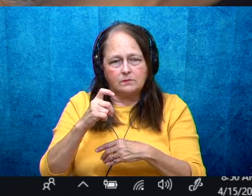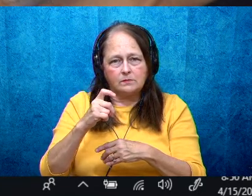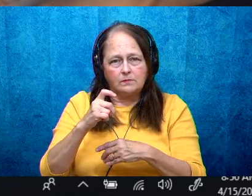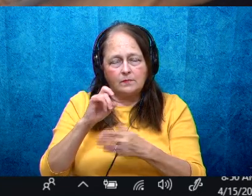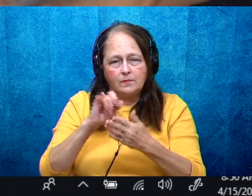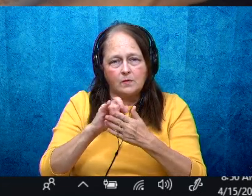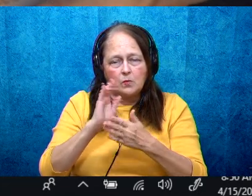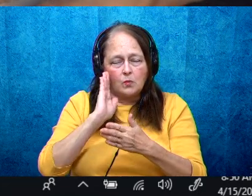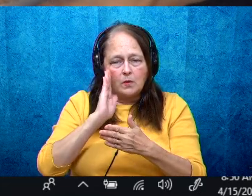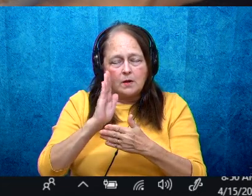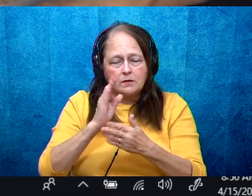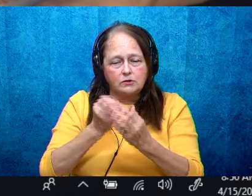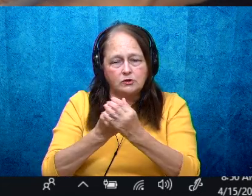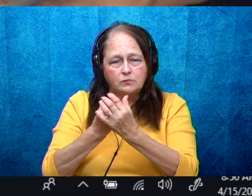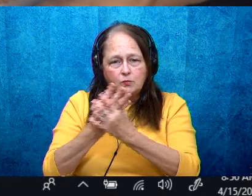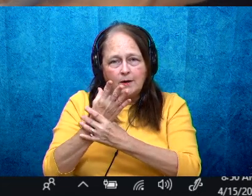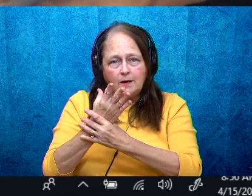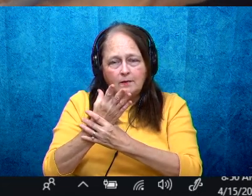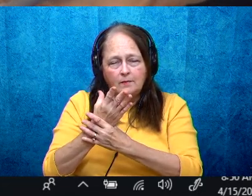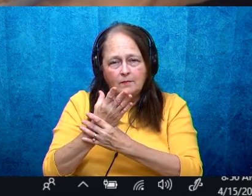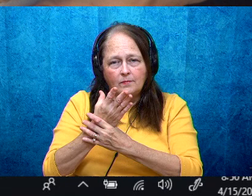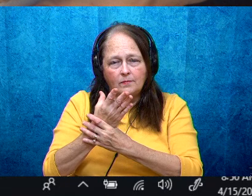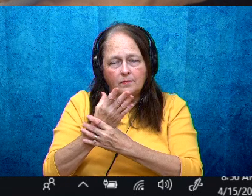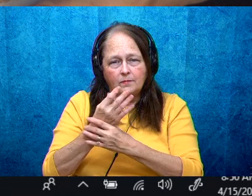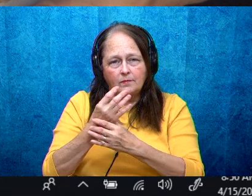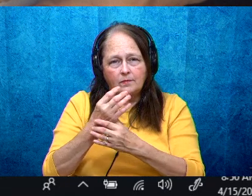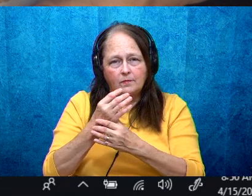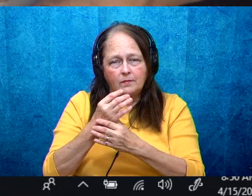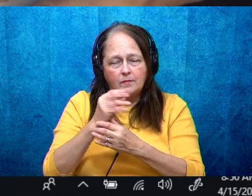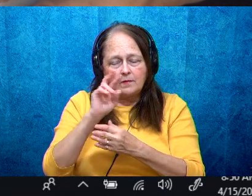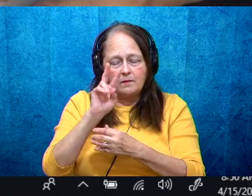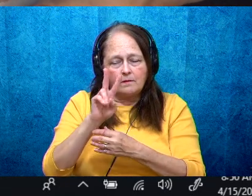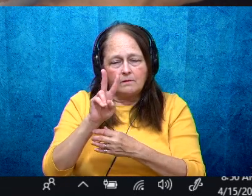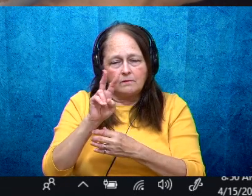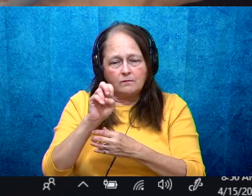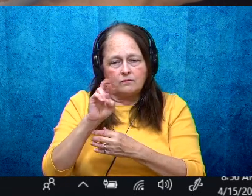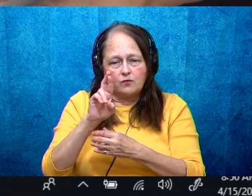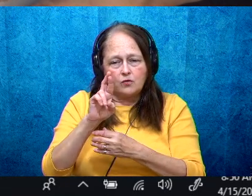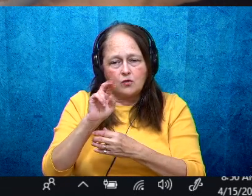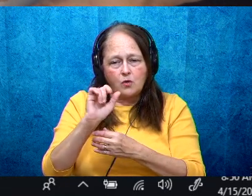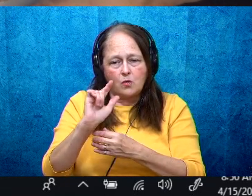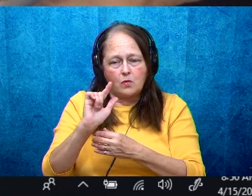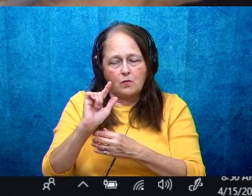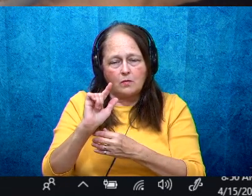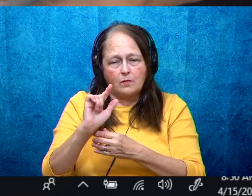This is going to be spring or the vernal equinox.